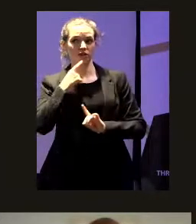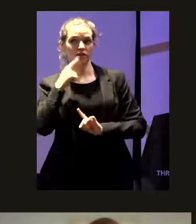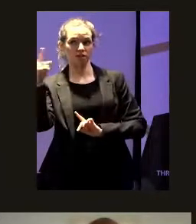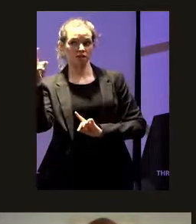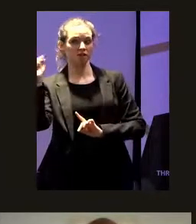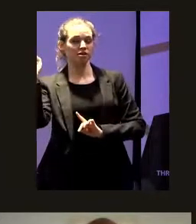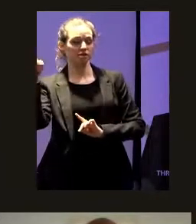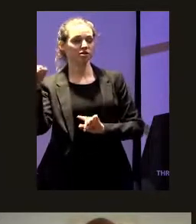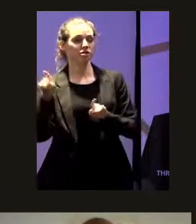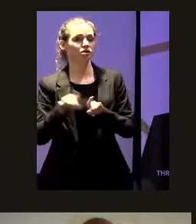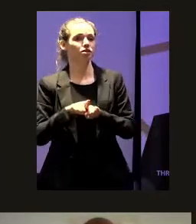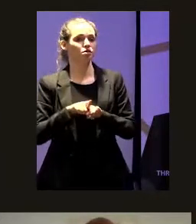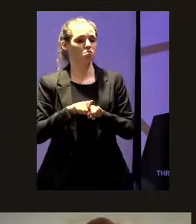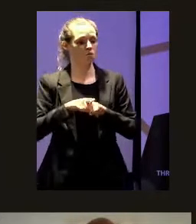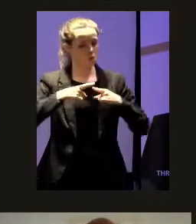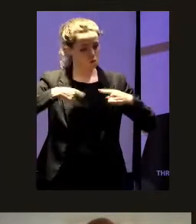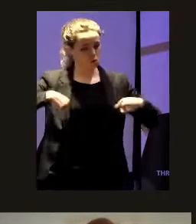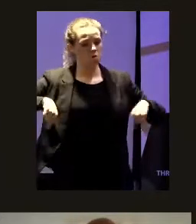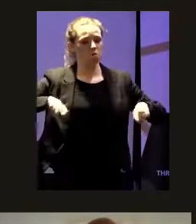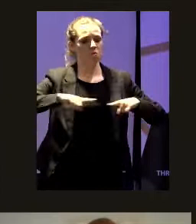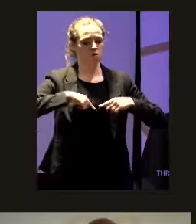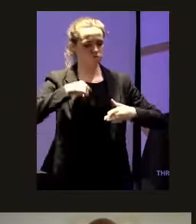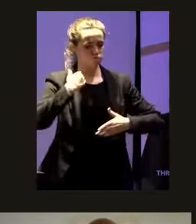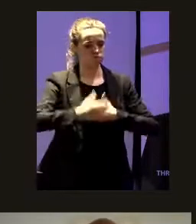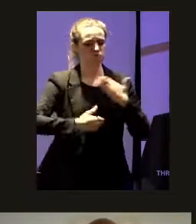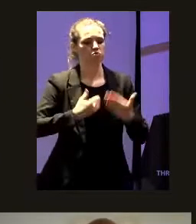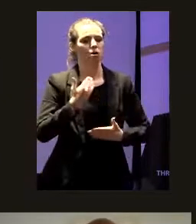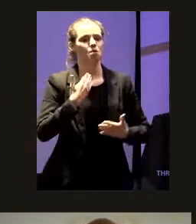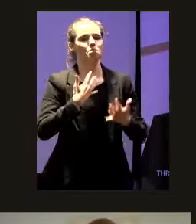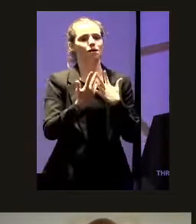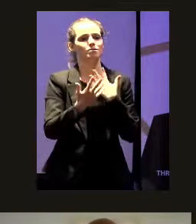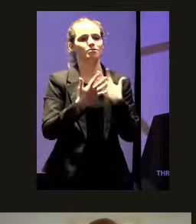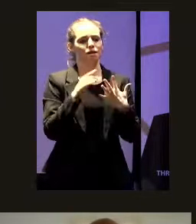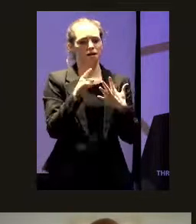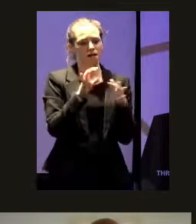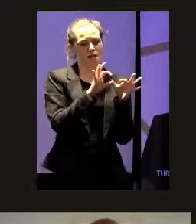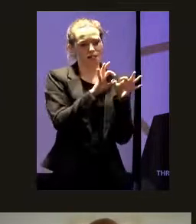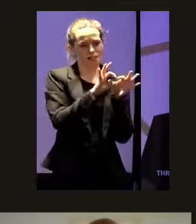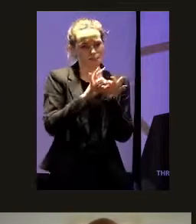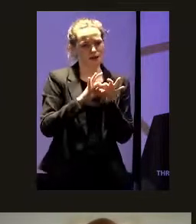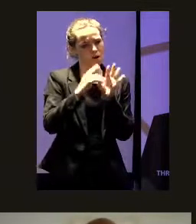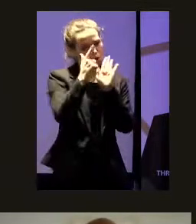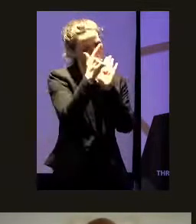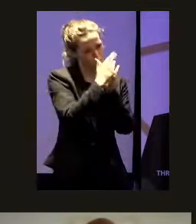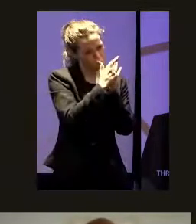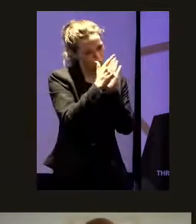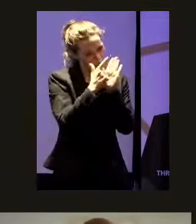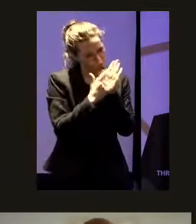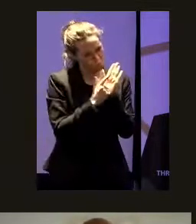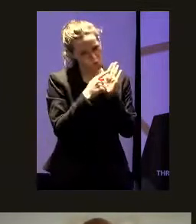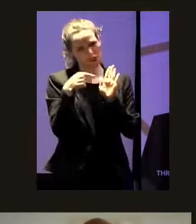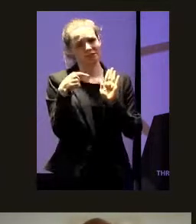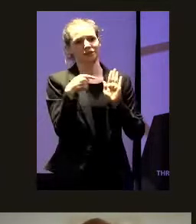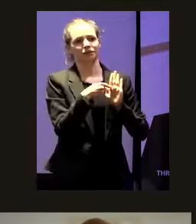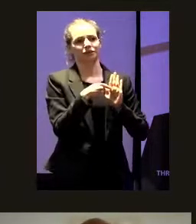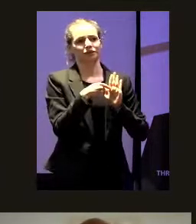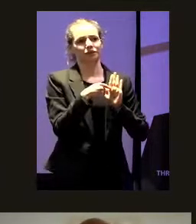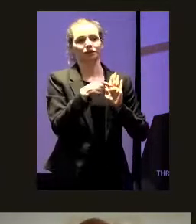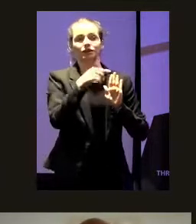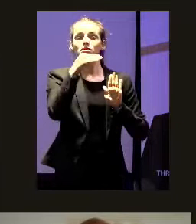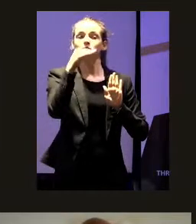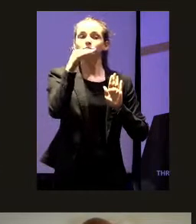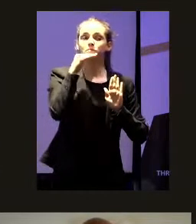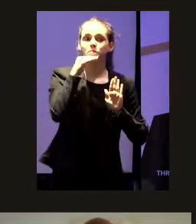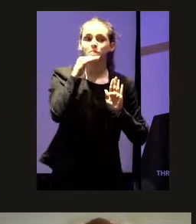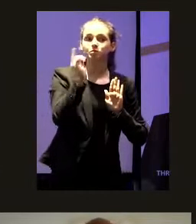matters that are of litigation or litigious in nature. And therefore, it is